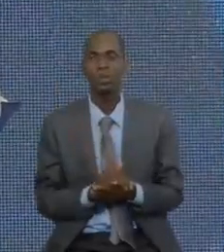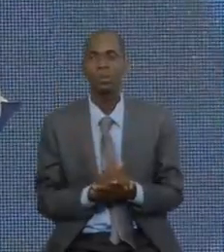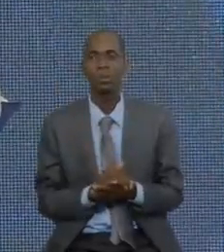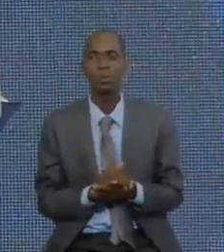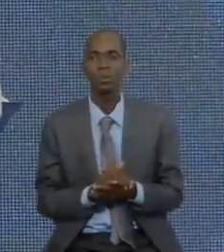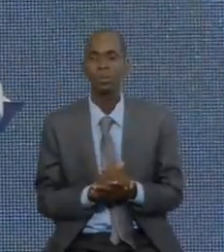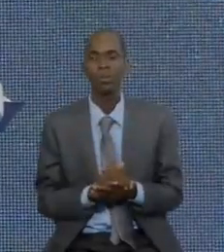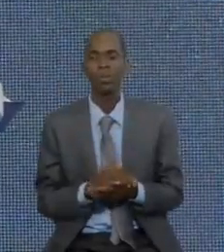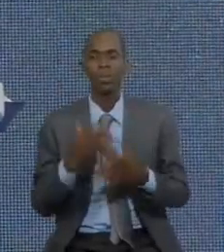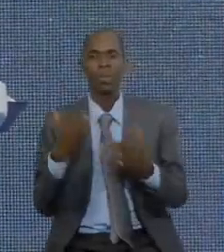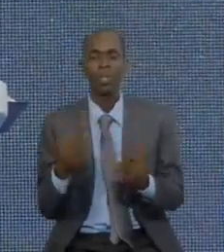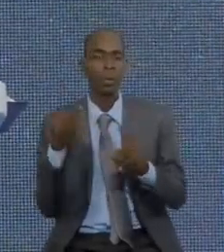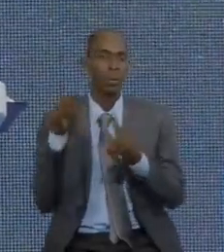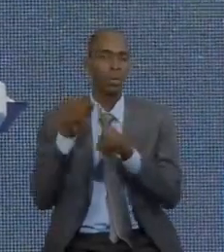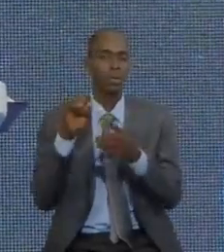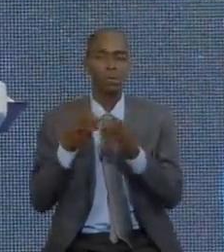I come to point number two now.